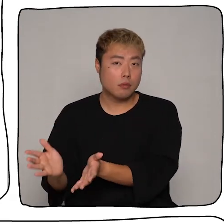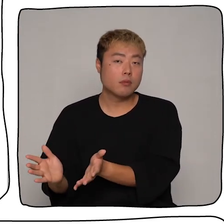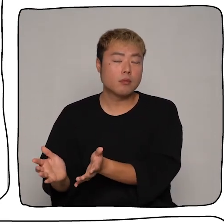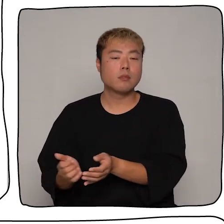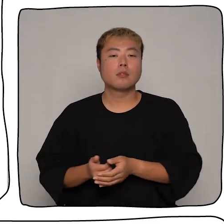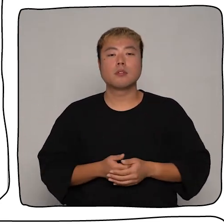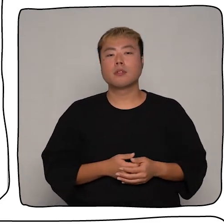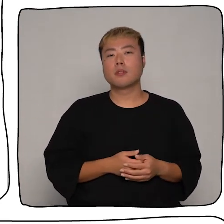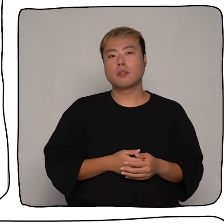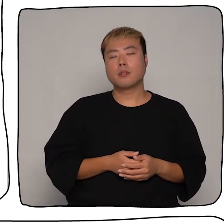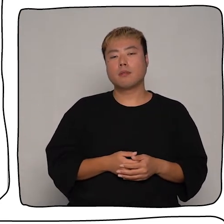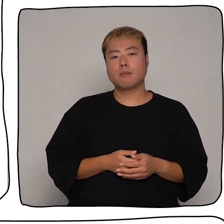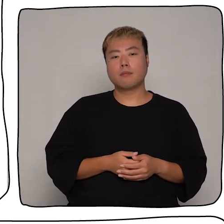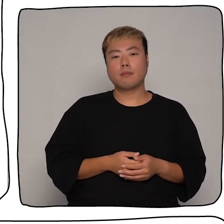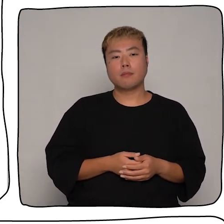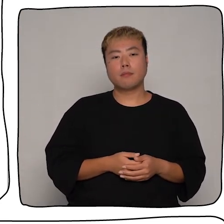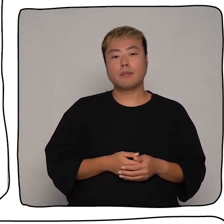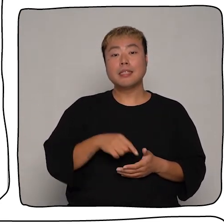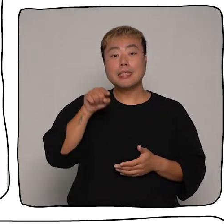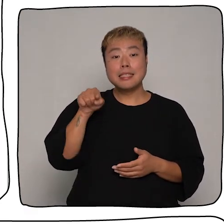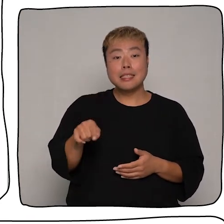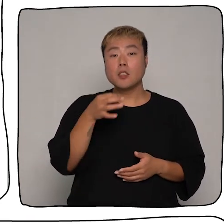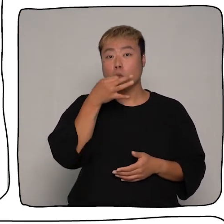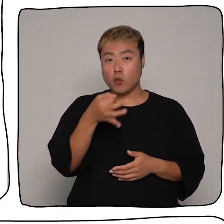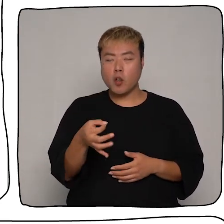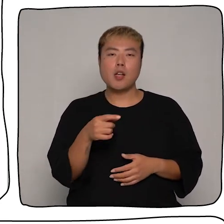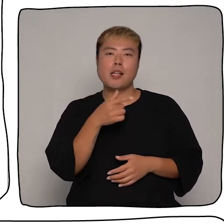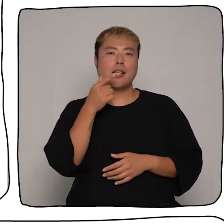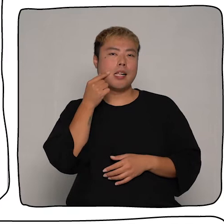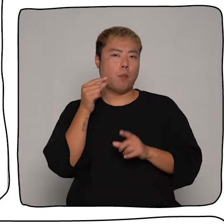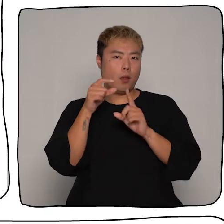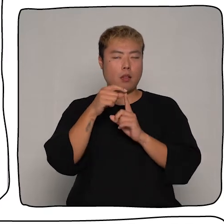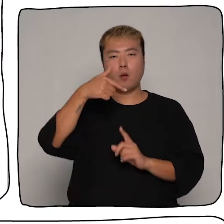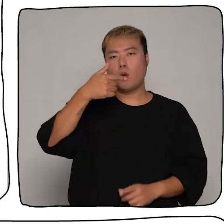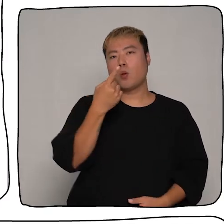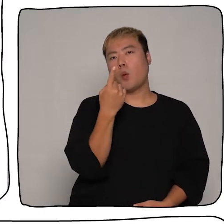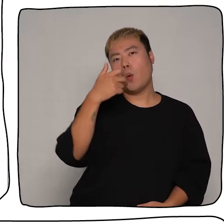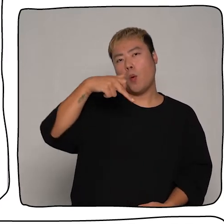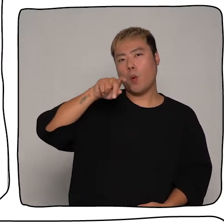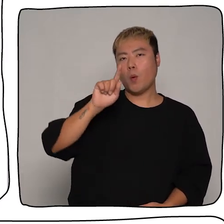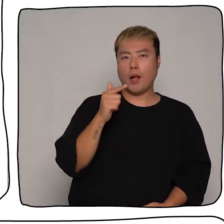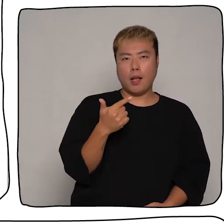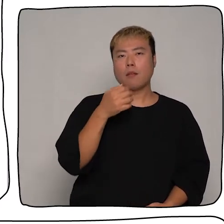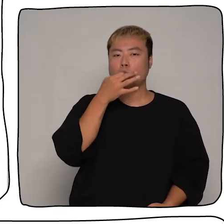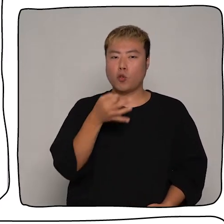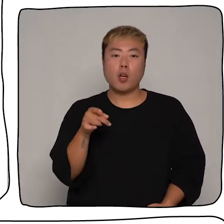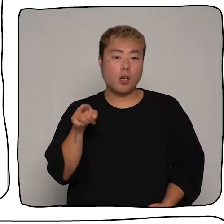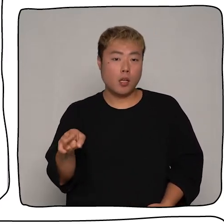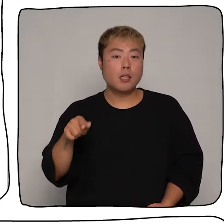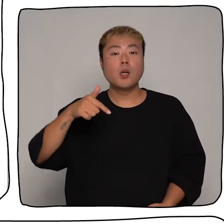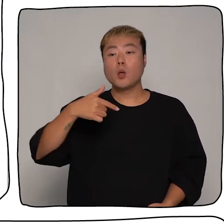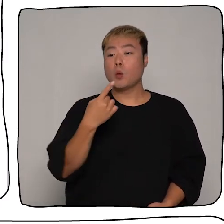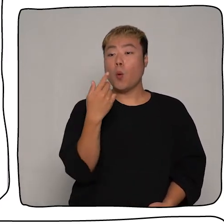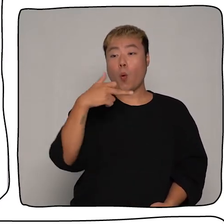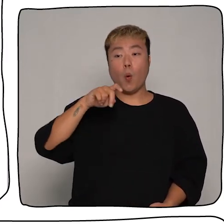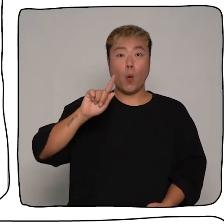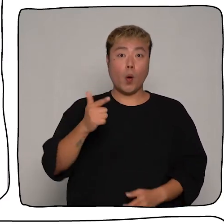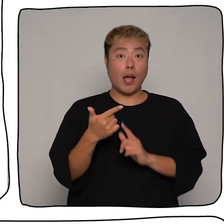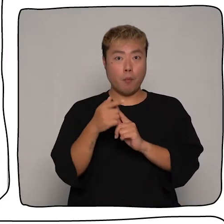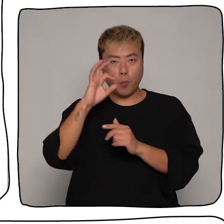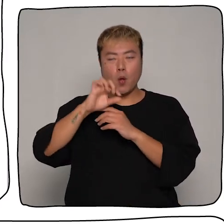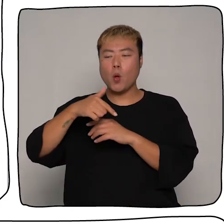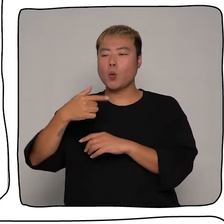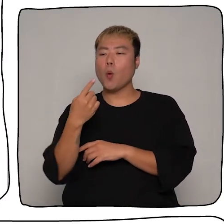be cremated. This process is called nokan, and in most cases, nokan